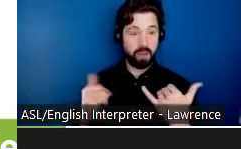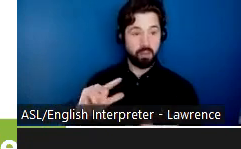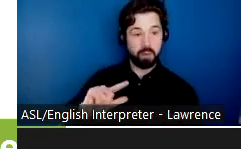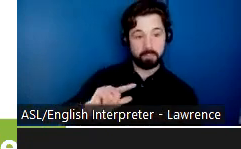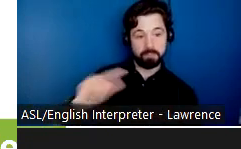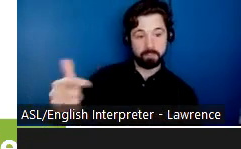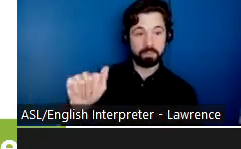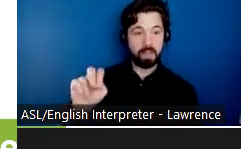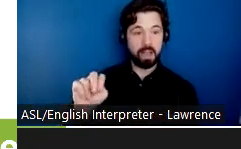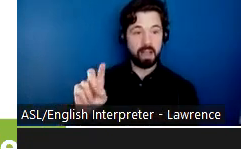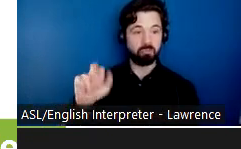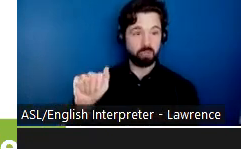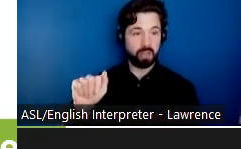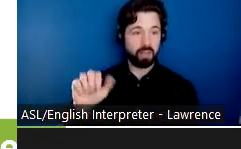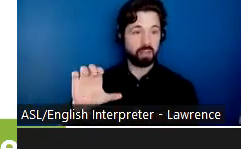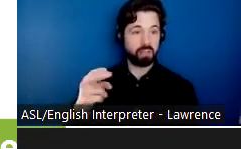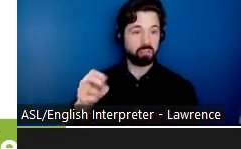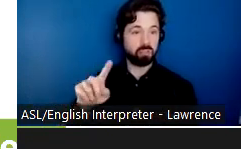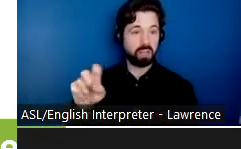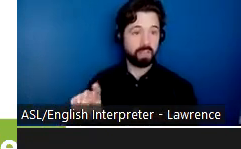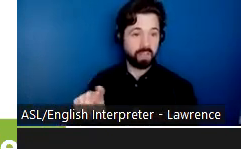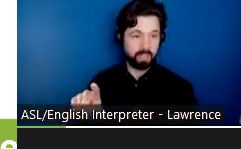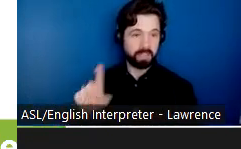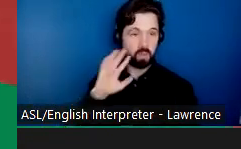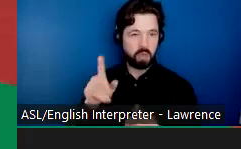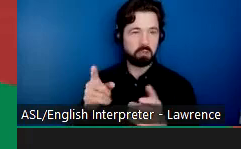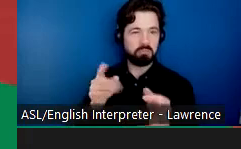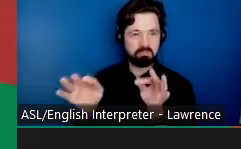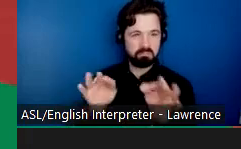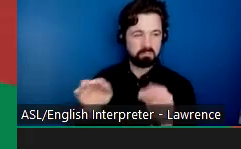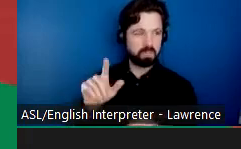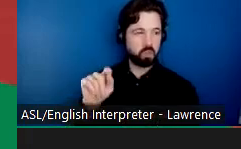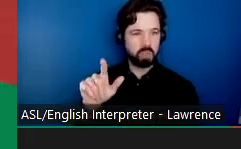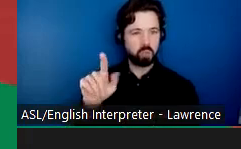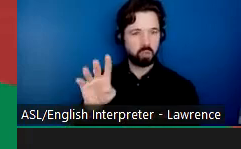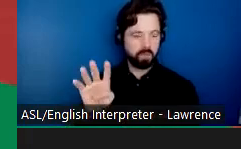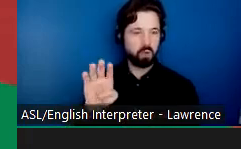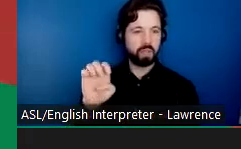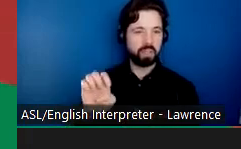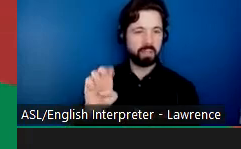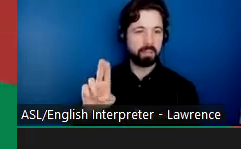Andrea Chavez to go over the 2024 Summer EBT Operations Plan.